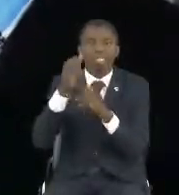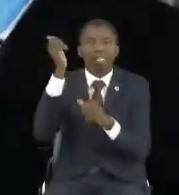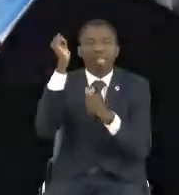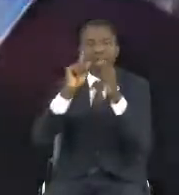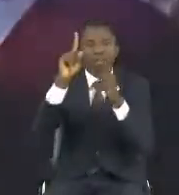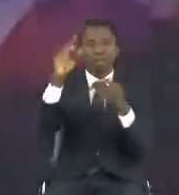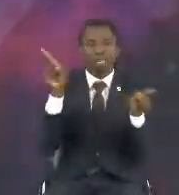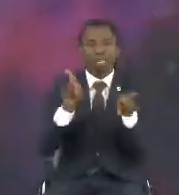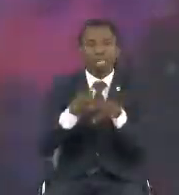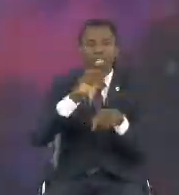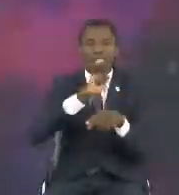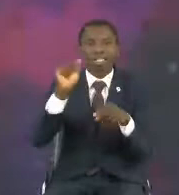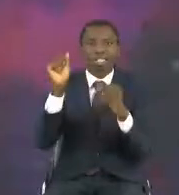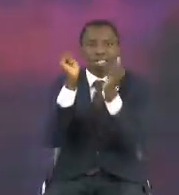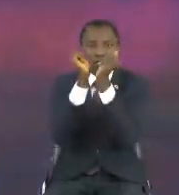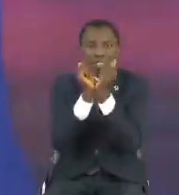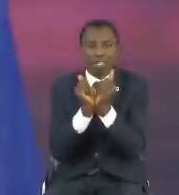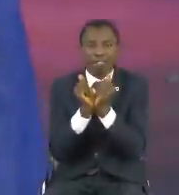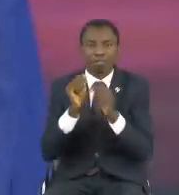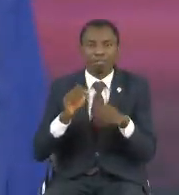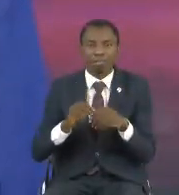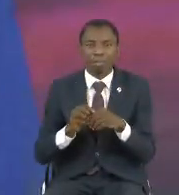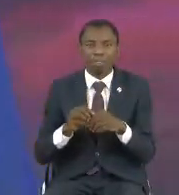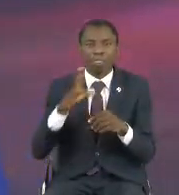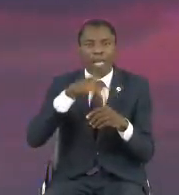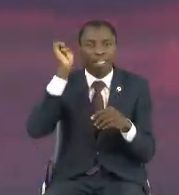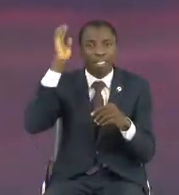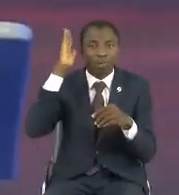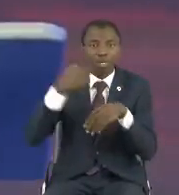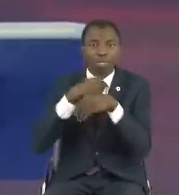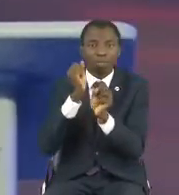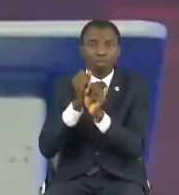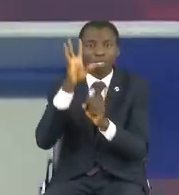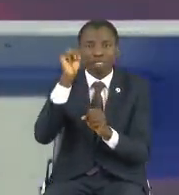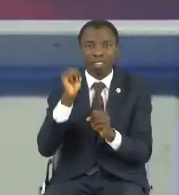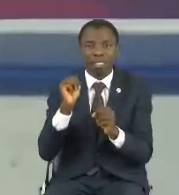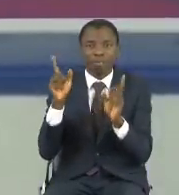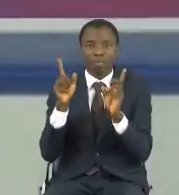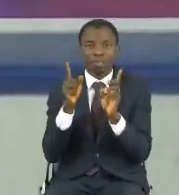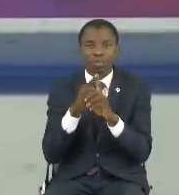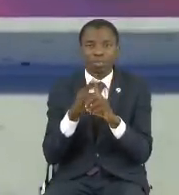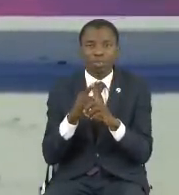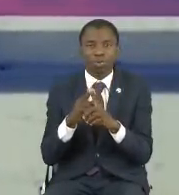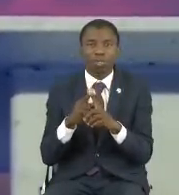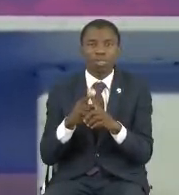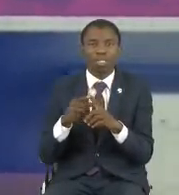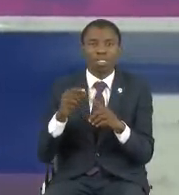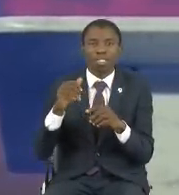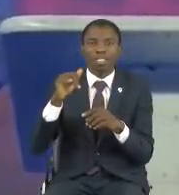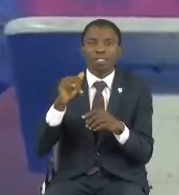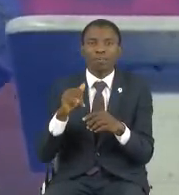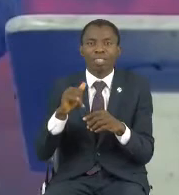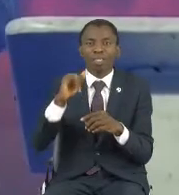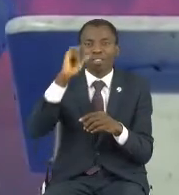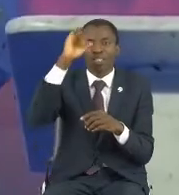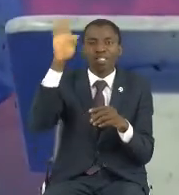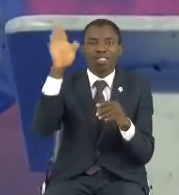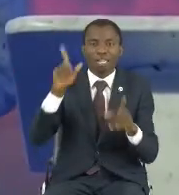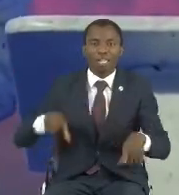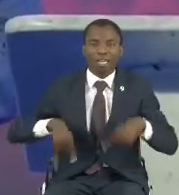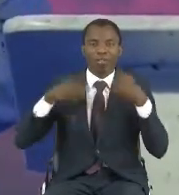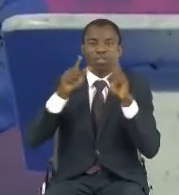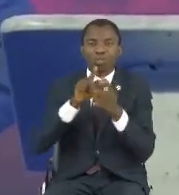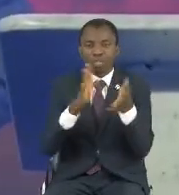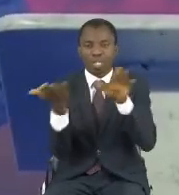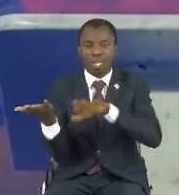slave, and he'll make them to drink their lives to death, smoke